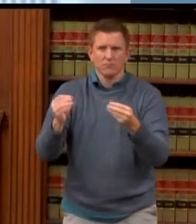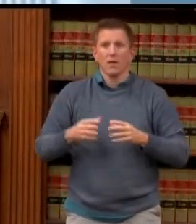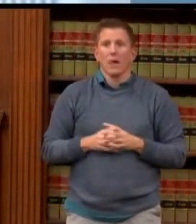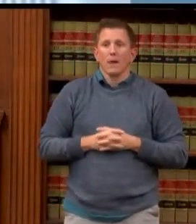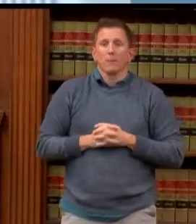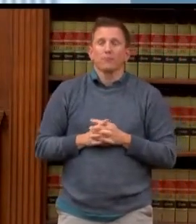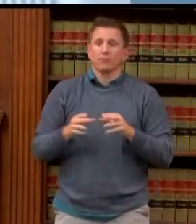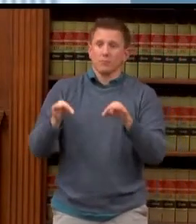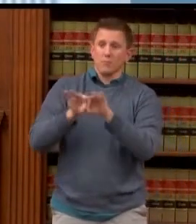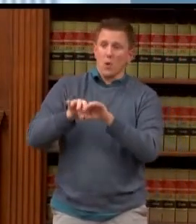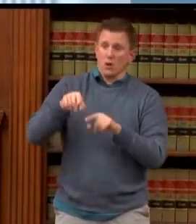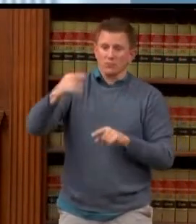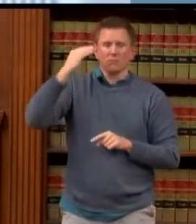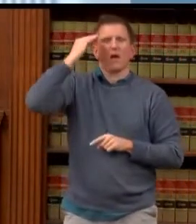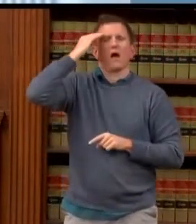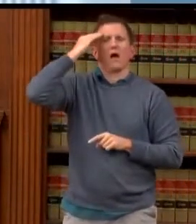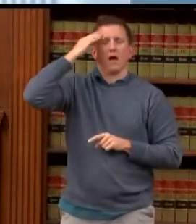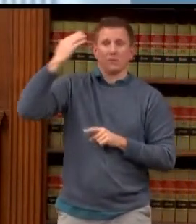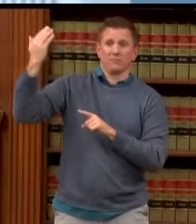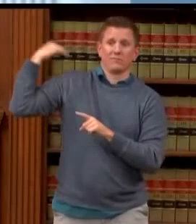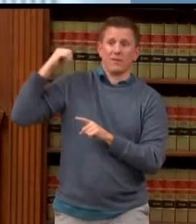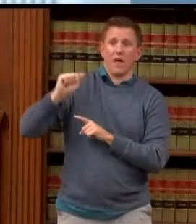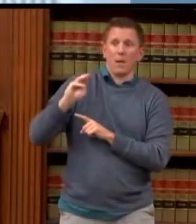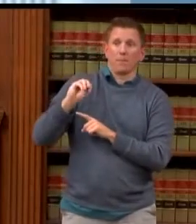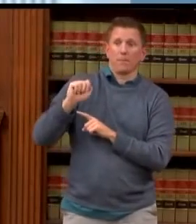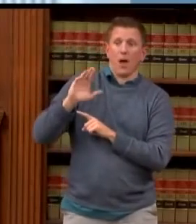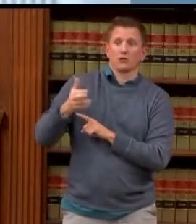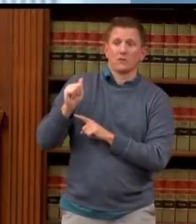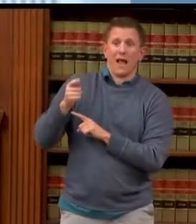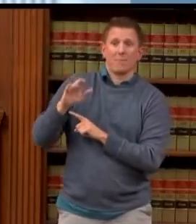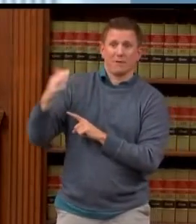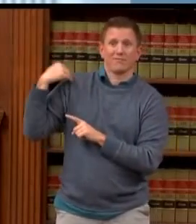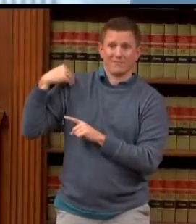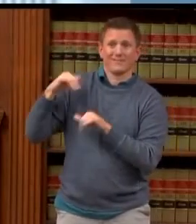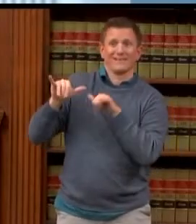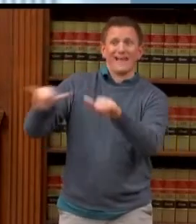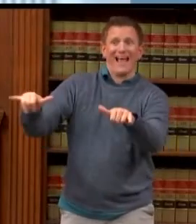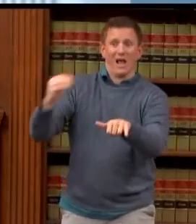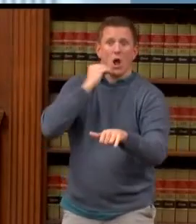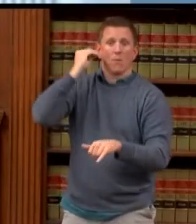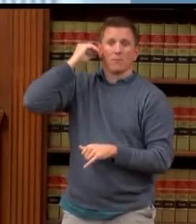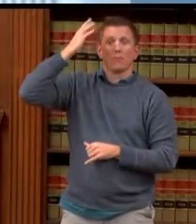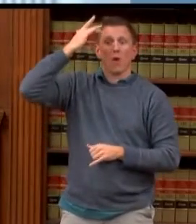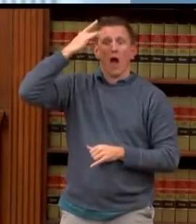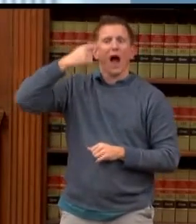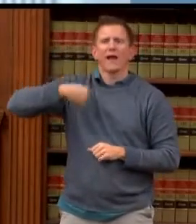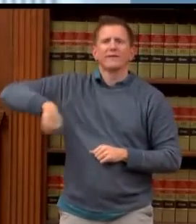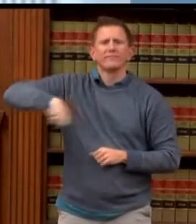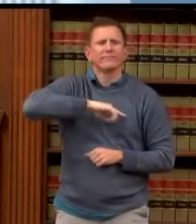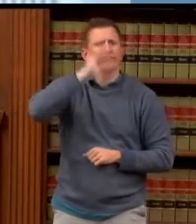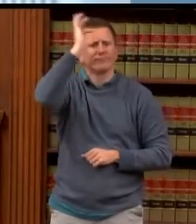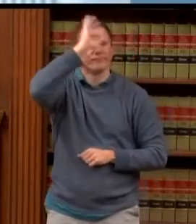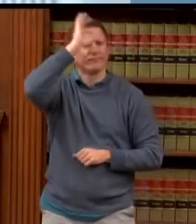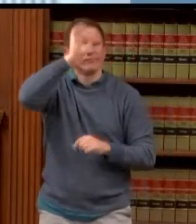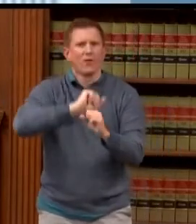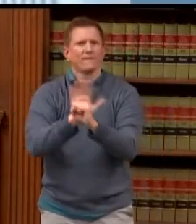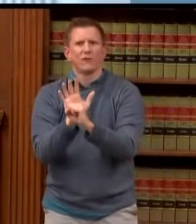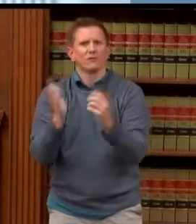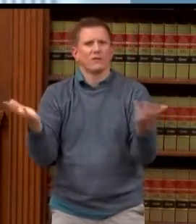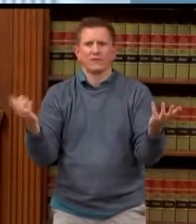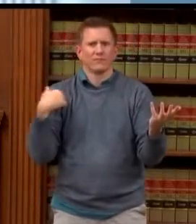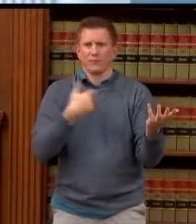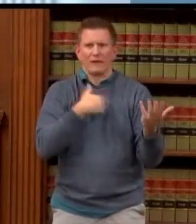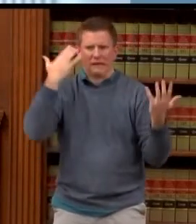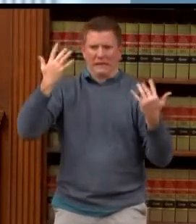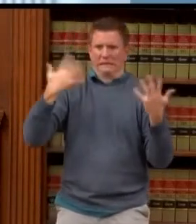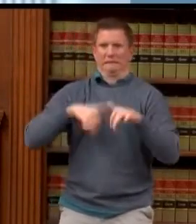stay-at-home order at that point in time, there was a lot we didn't know. There's a lot we had to learn, and quite frankly, there was a great deal of uncertainty and